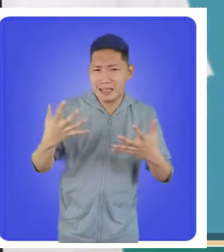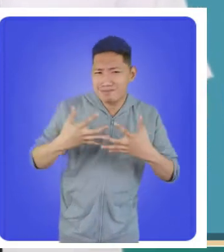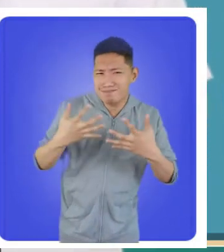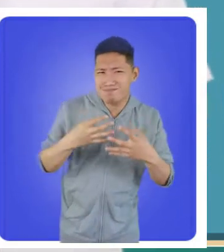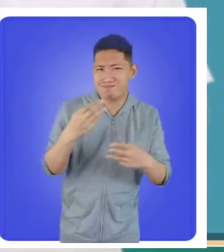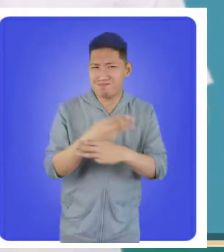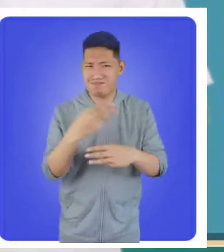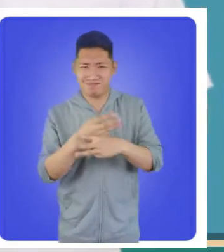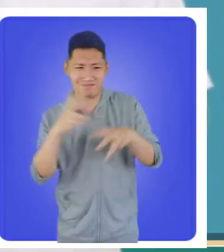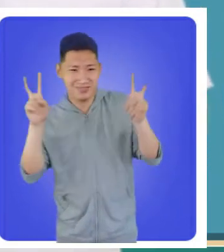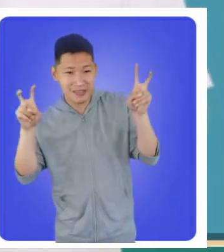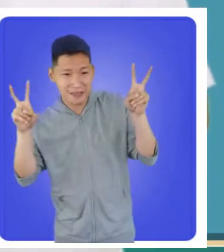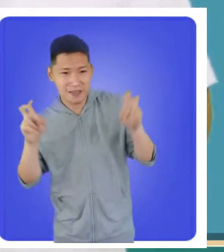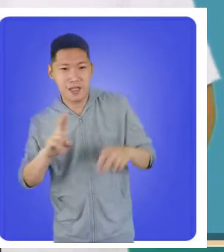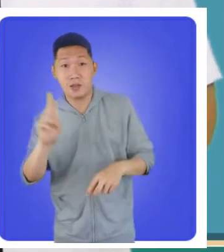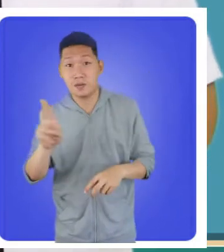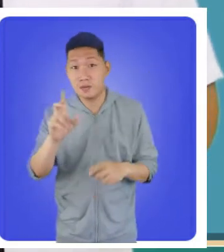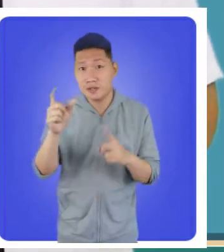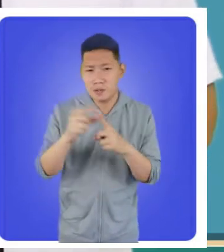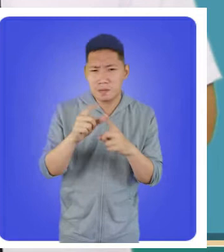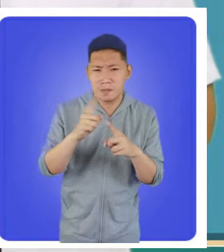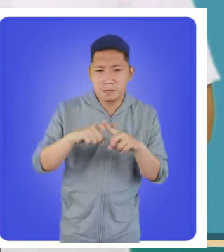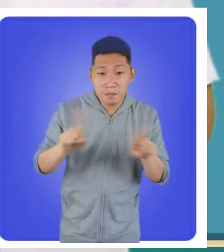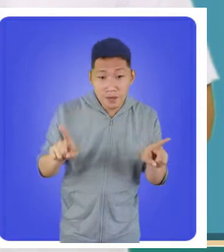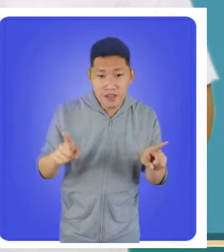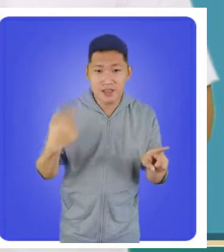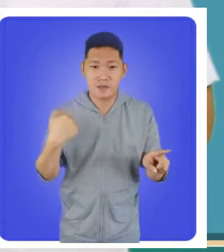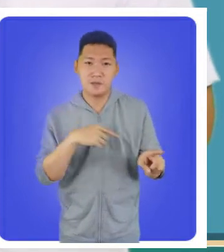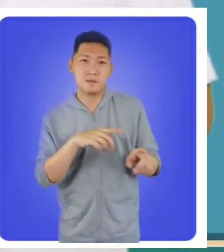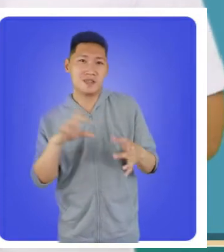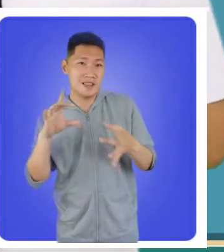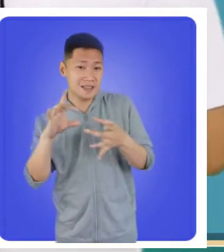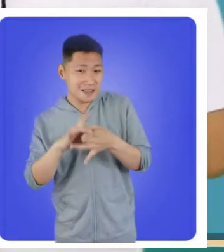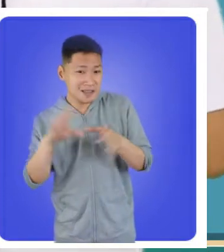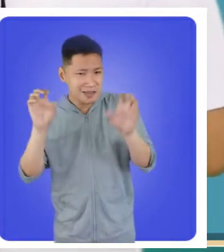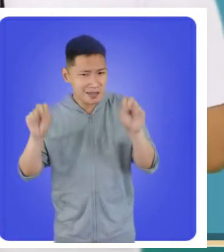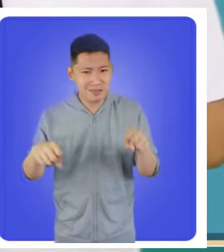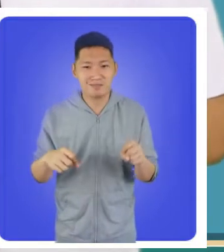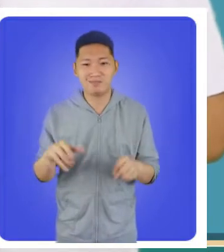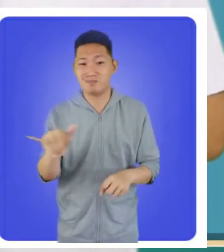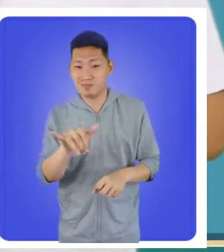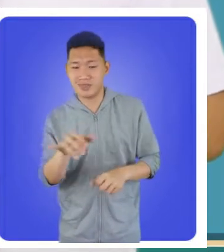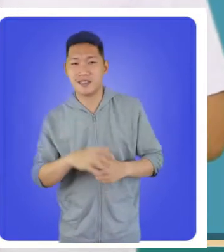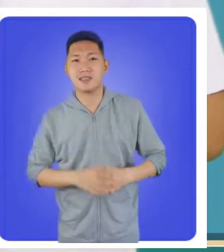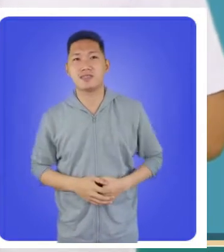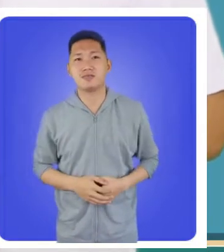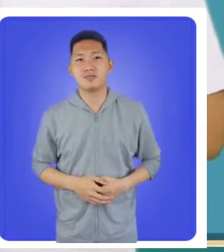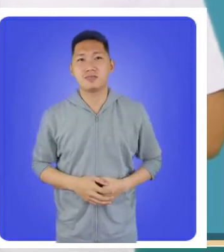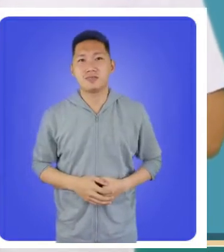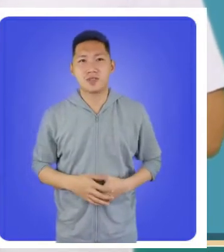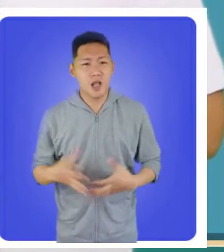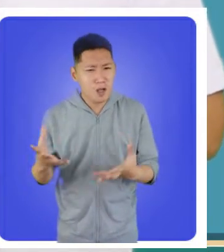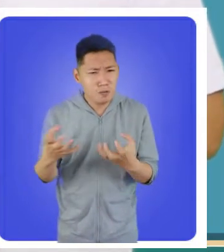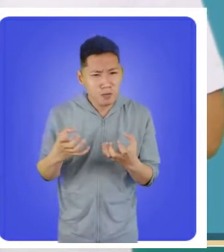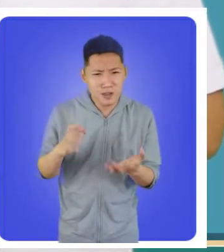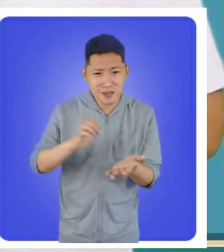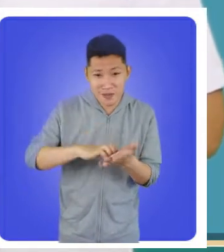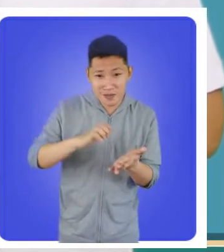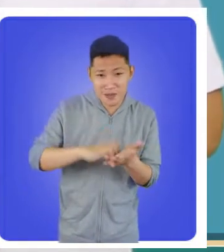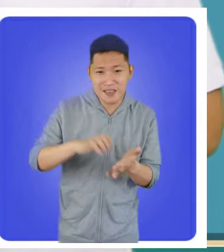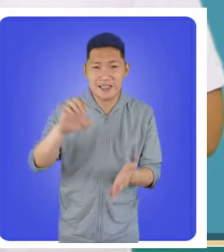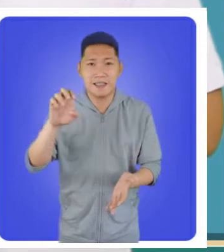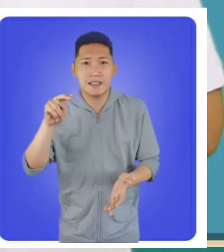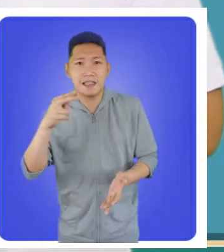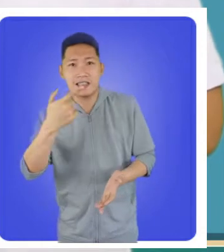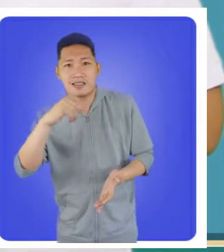Using the word but, we can join them like this. I want to enroll in an